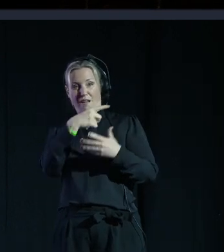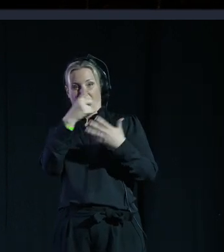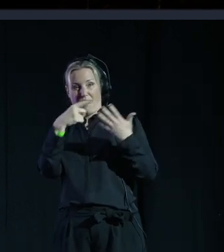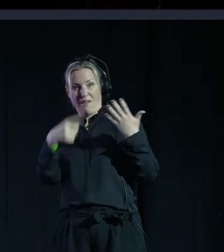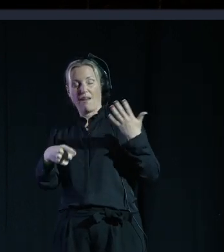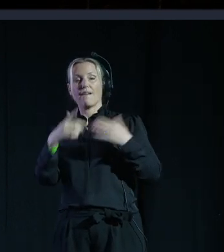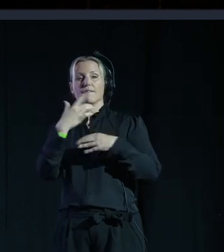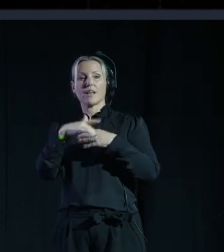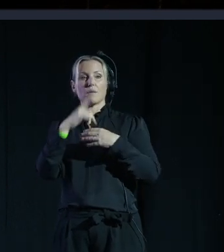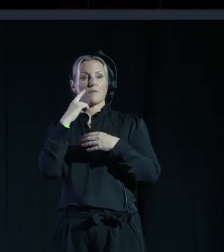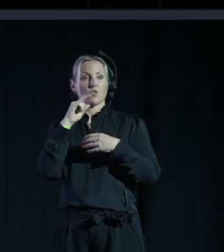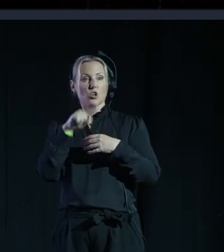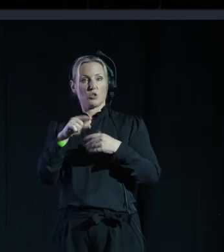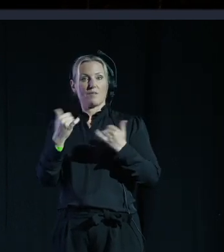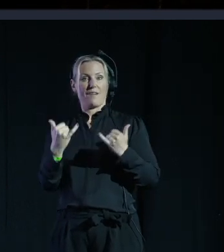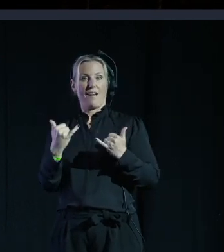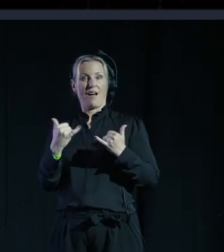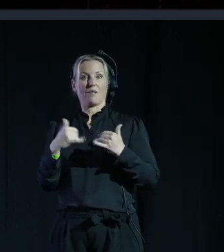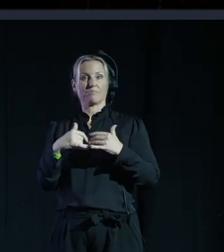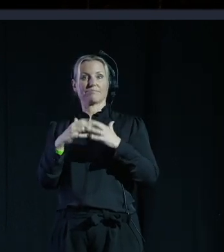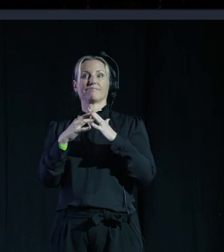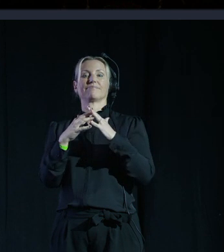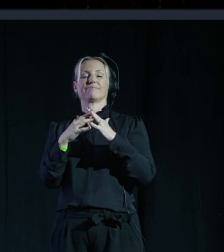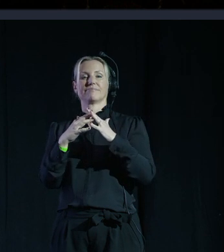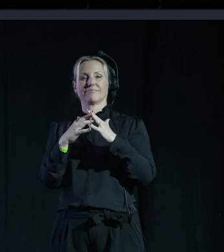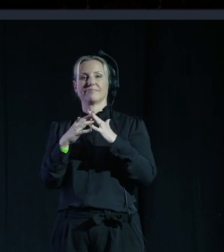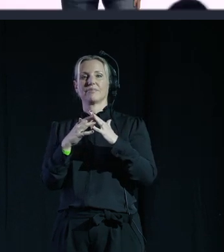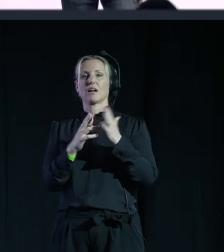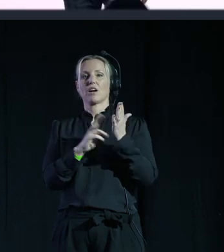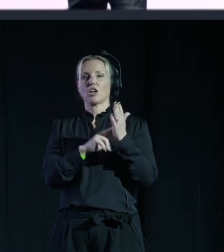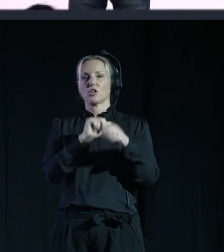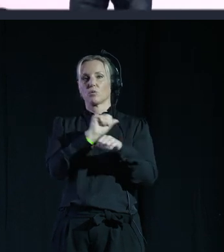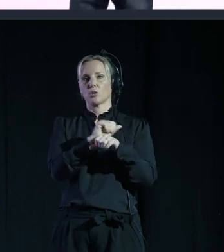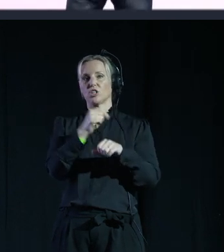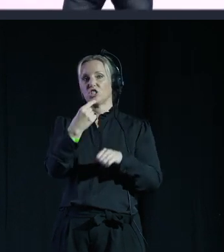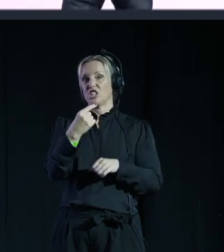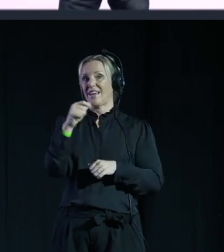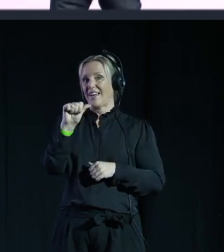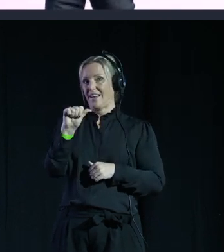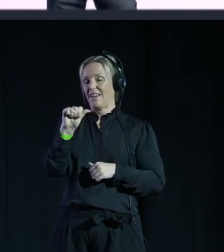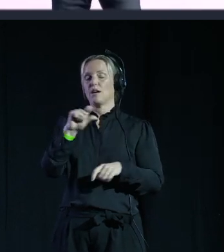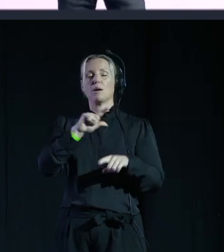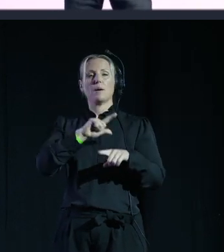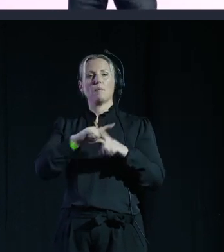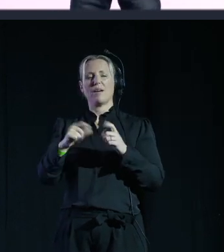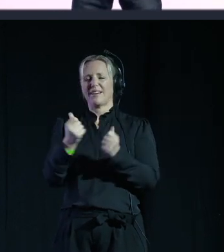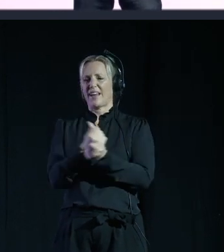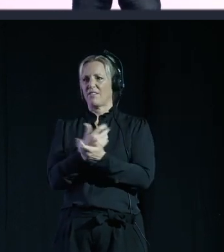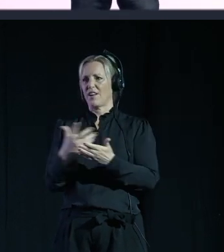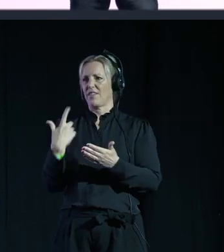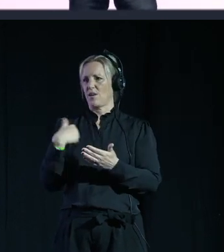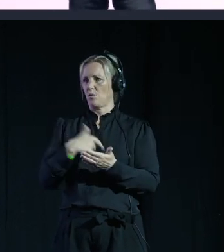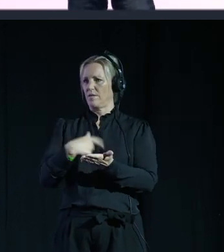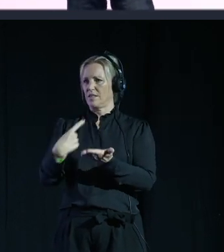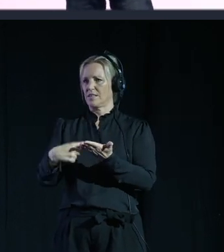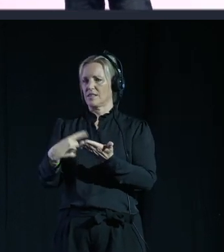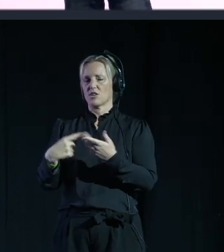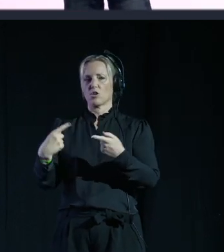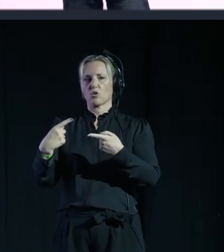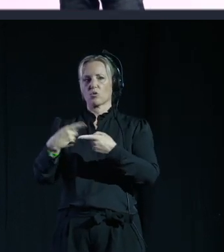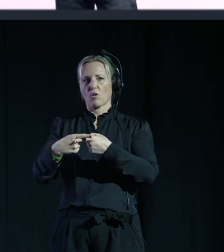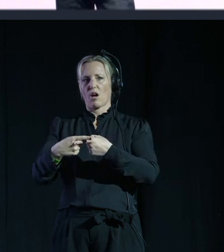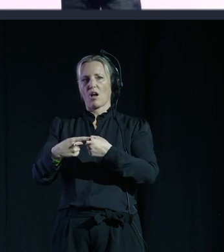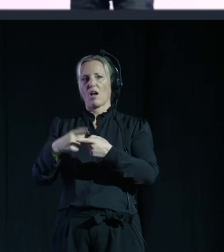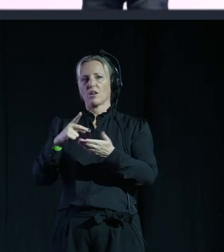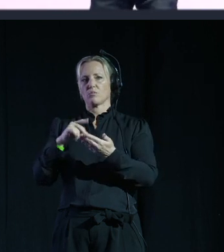available for you now. The contract work is obviously GA, but all the things that we've been talking about, cross-project ref,